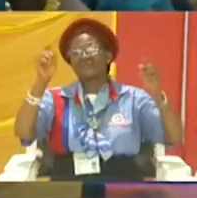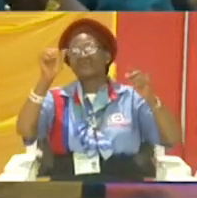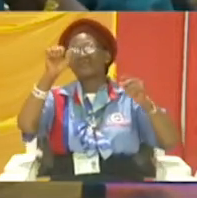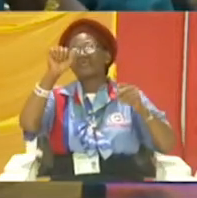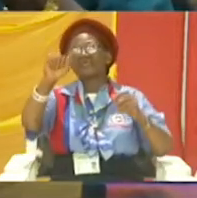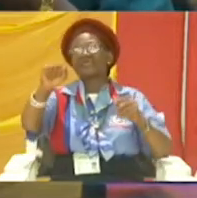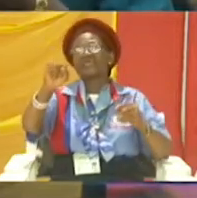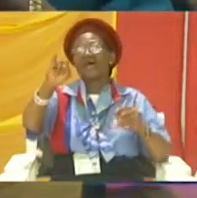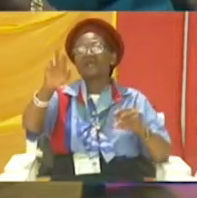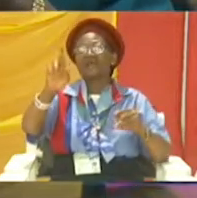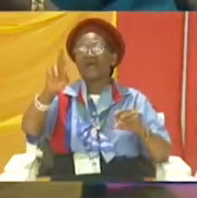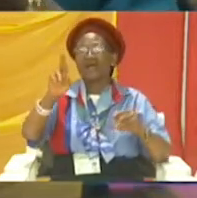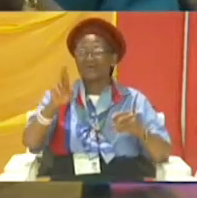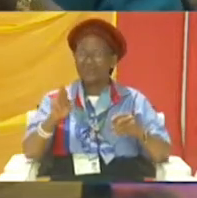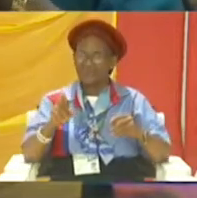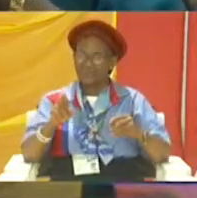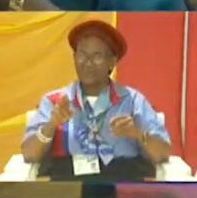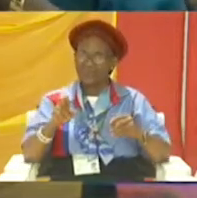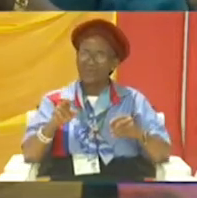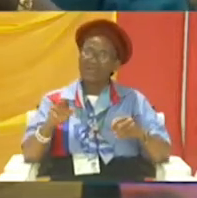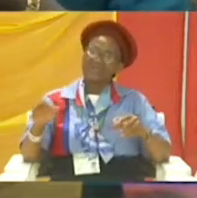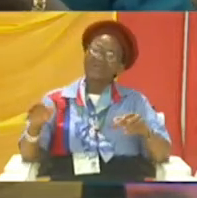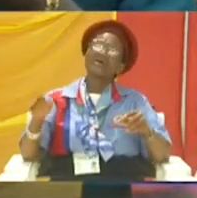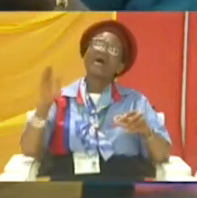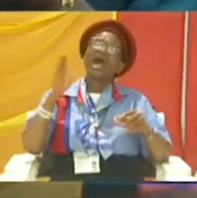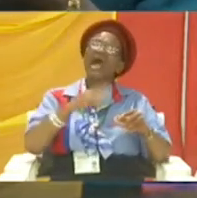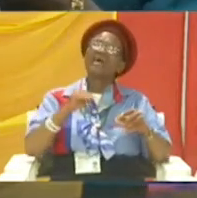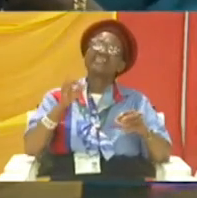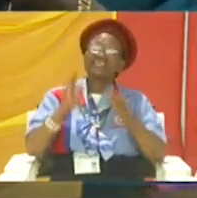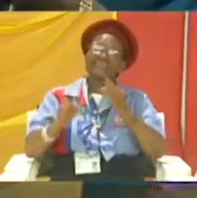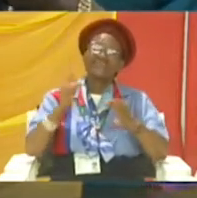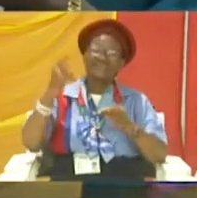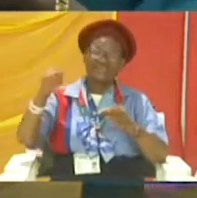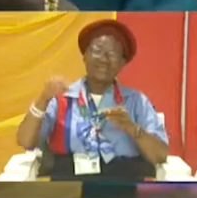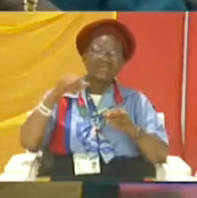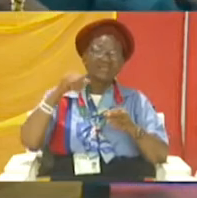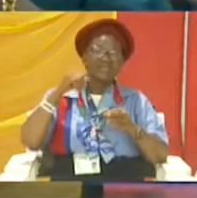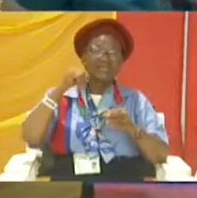what he should normally be, he close the pot. So